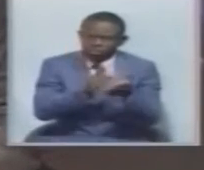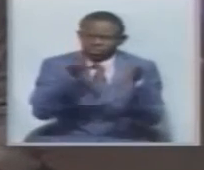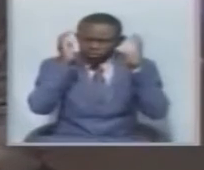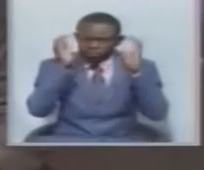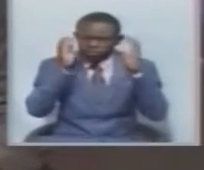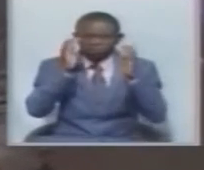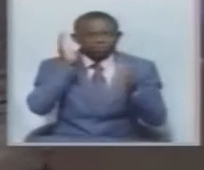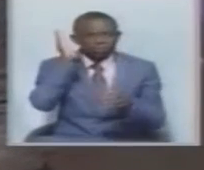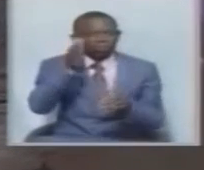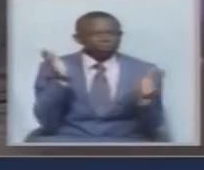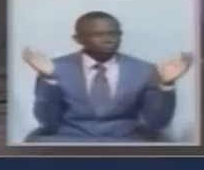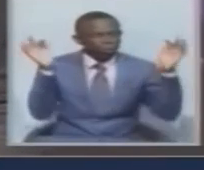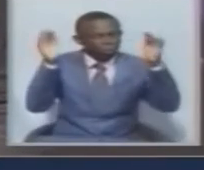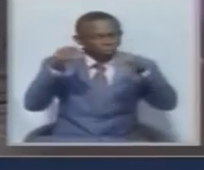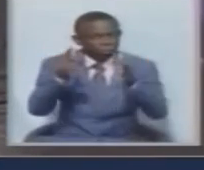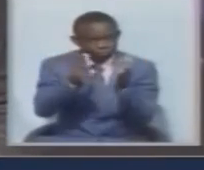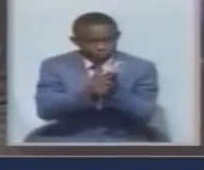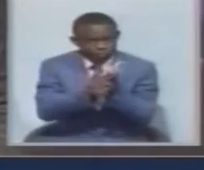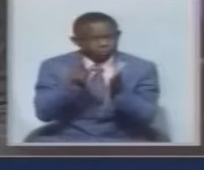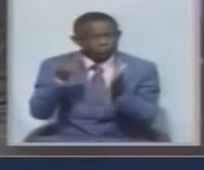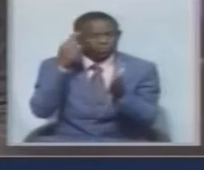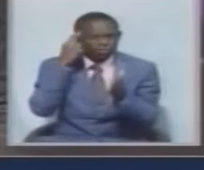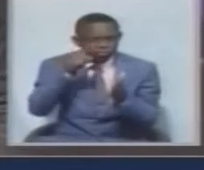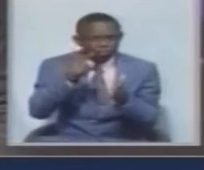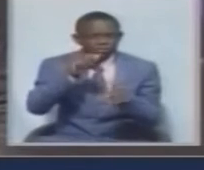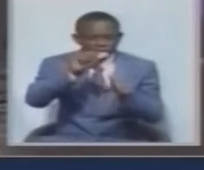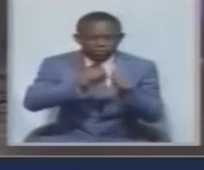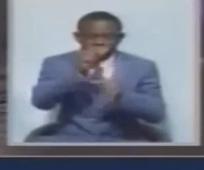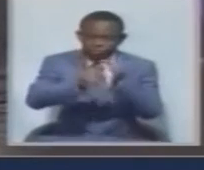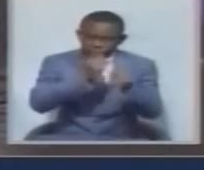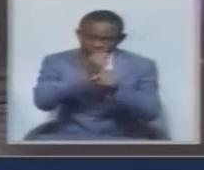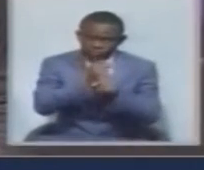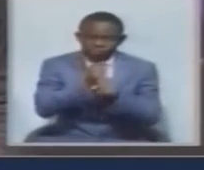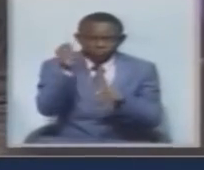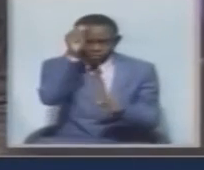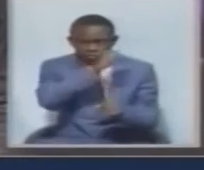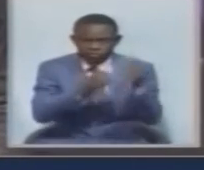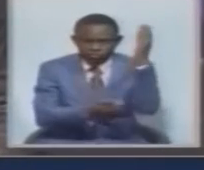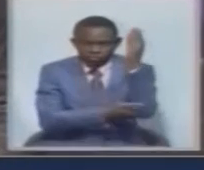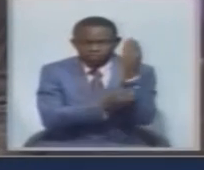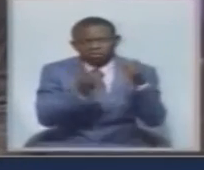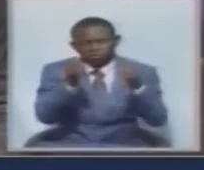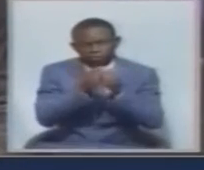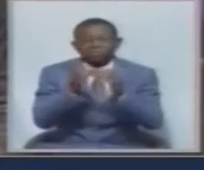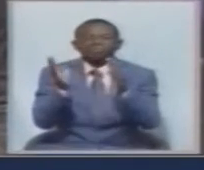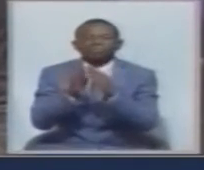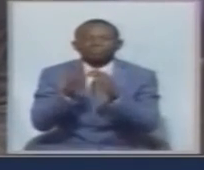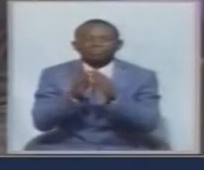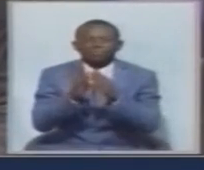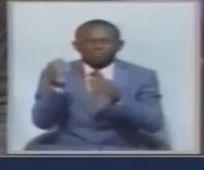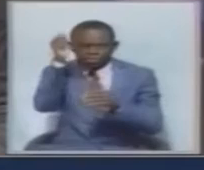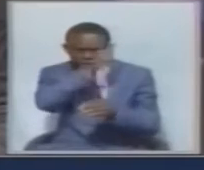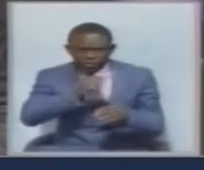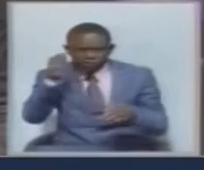annual meeting of the African Development Bank. Over 80 central bank governors, finance ministers, and trade and economy